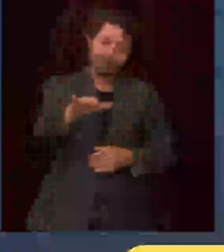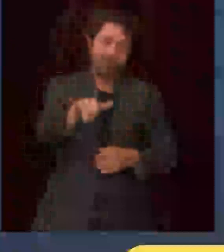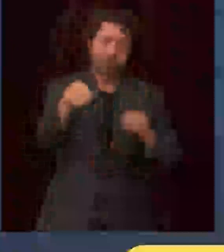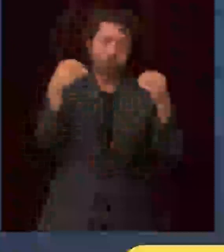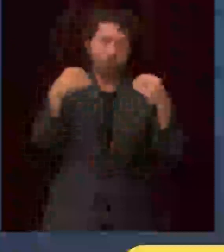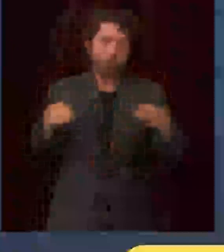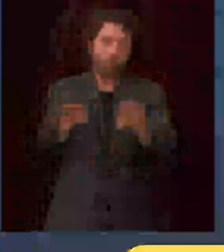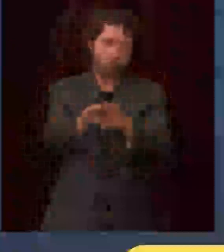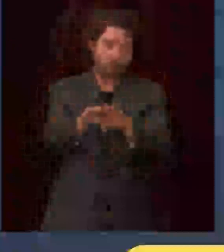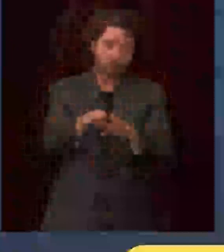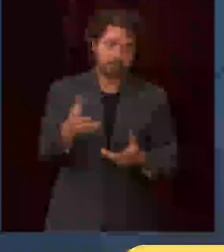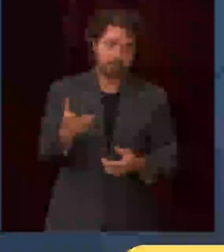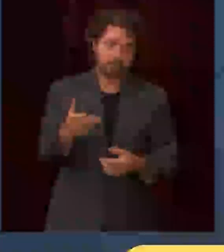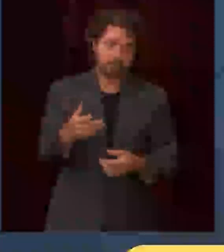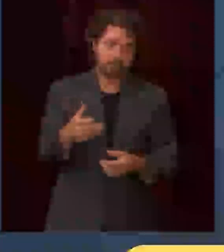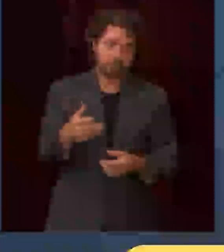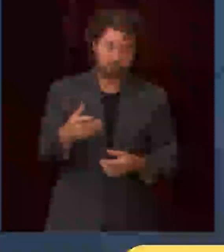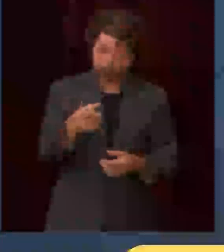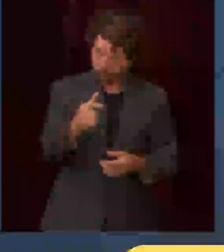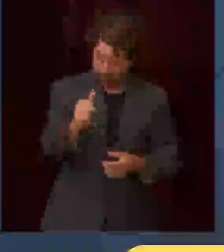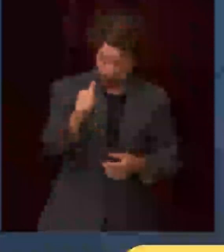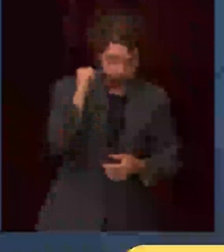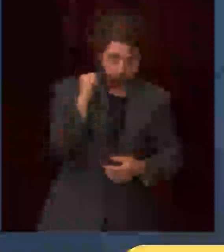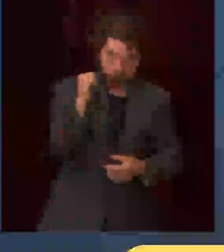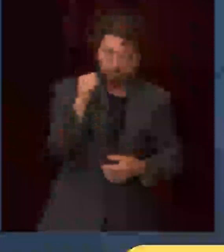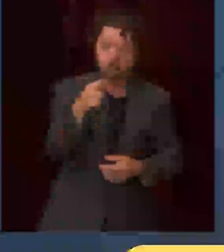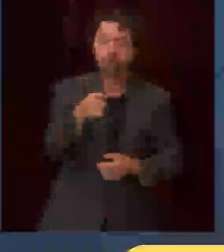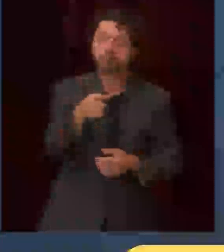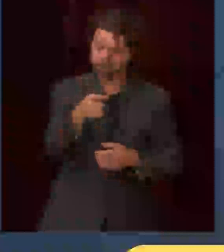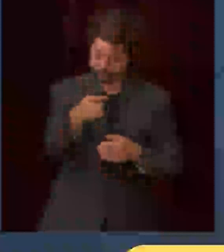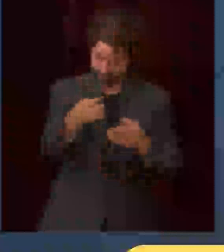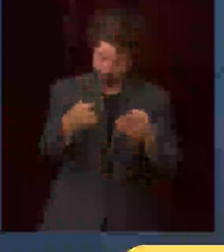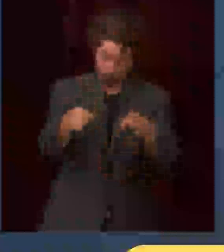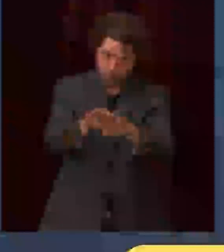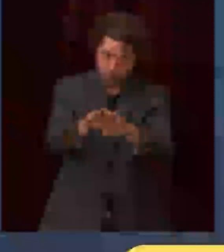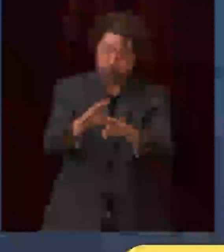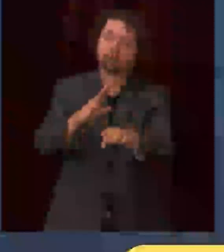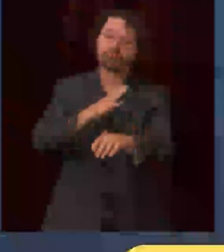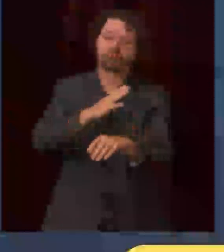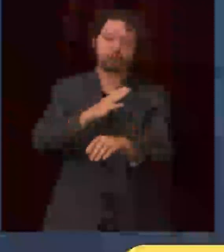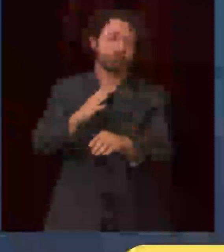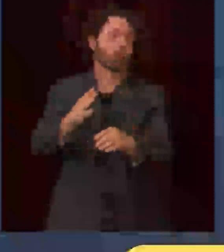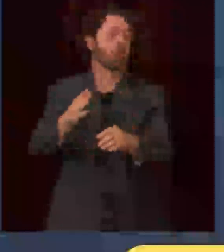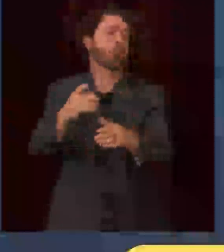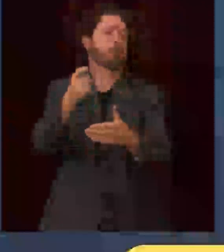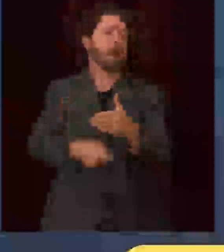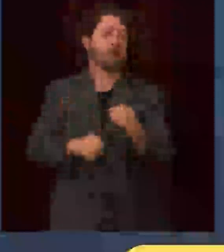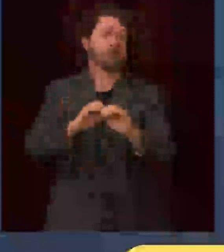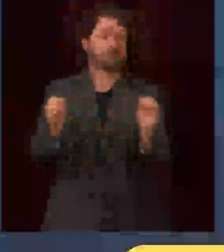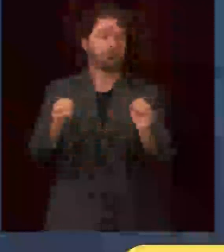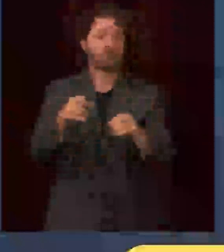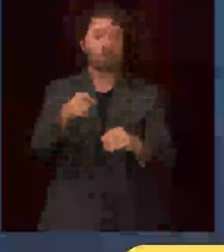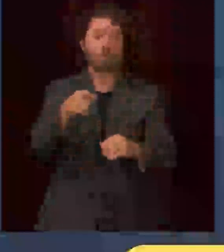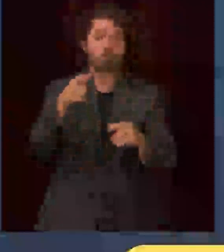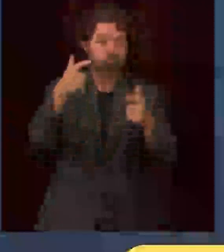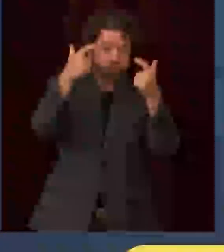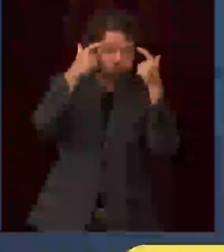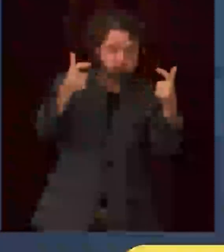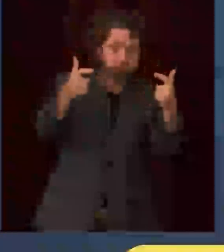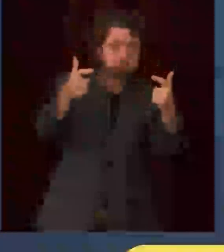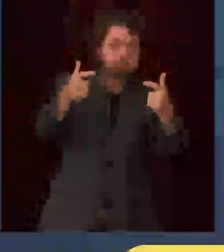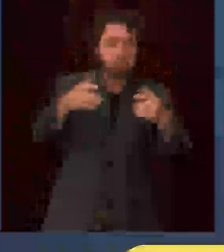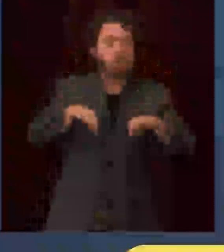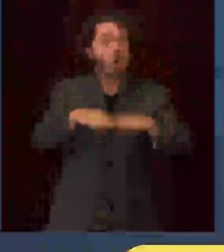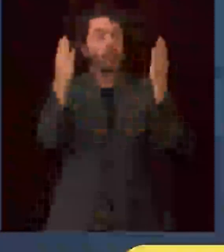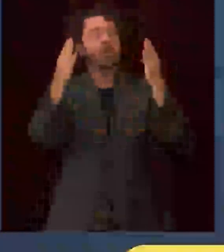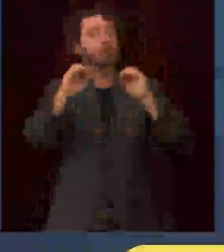close, and so they closed. So we have had to do that, but it's been a very, very small number of things where we had to move to an enforcement action.